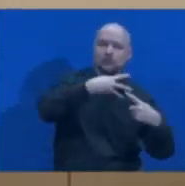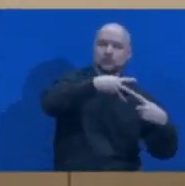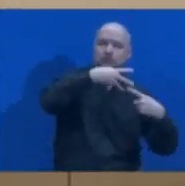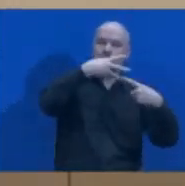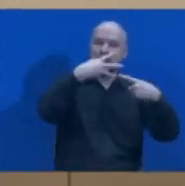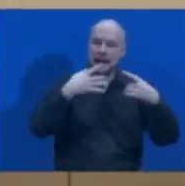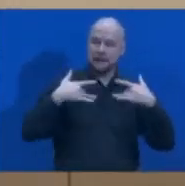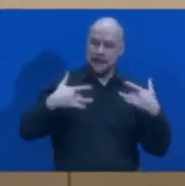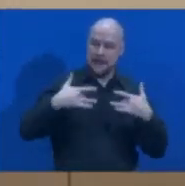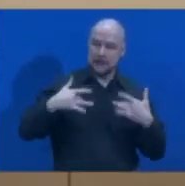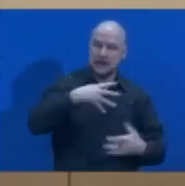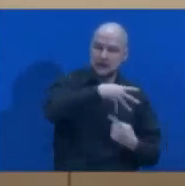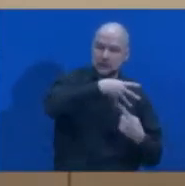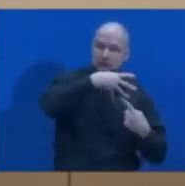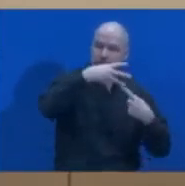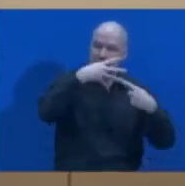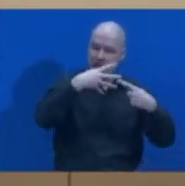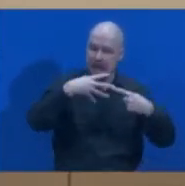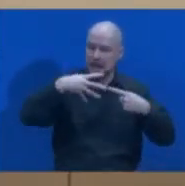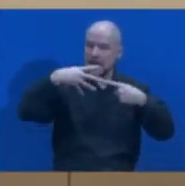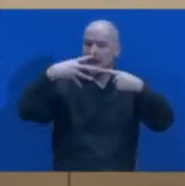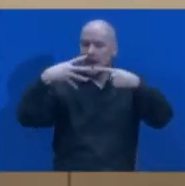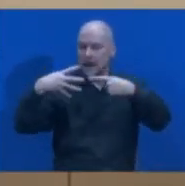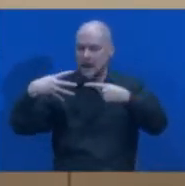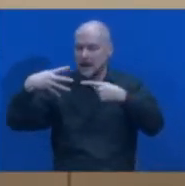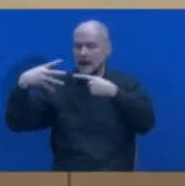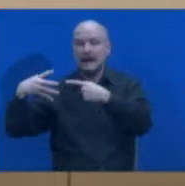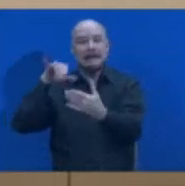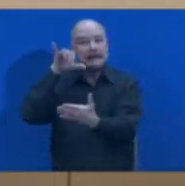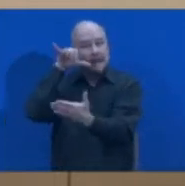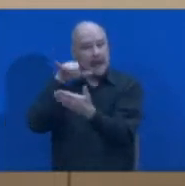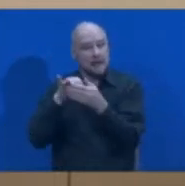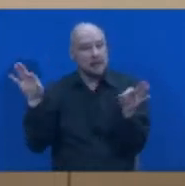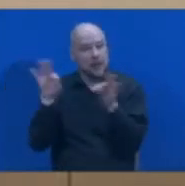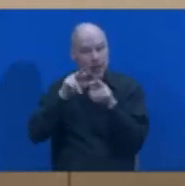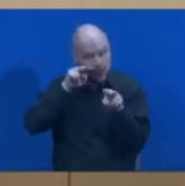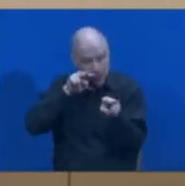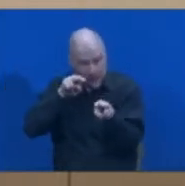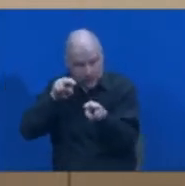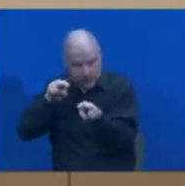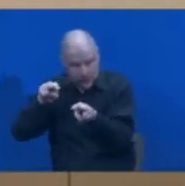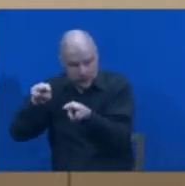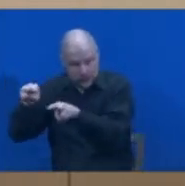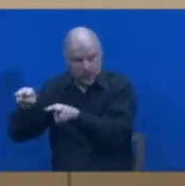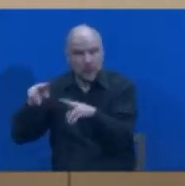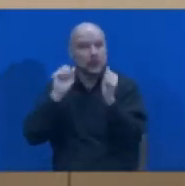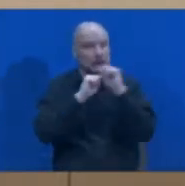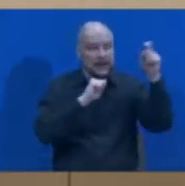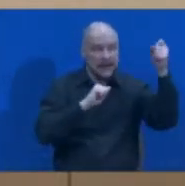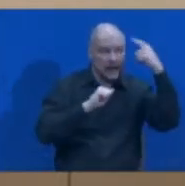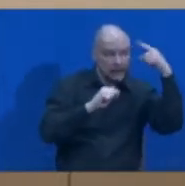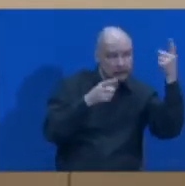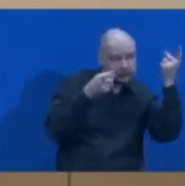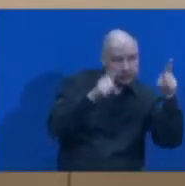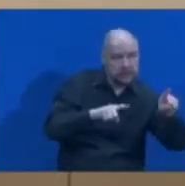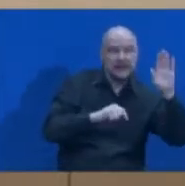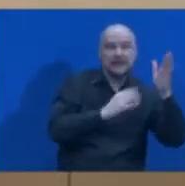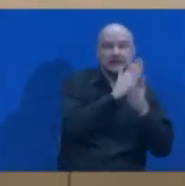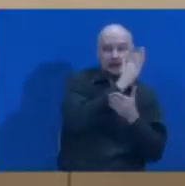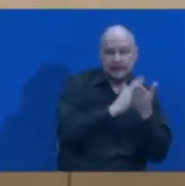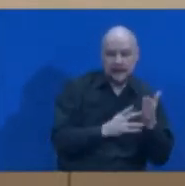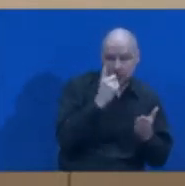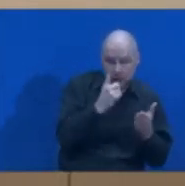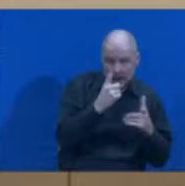think we are in a position at this point to move forward with the governor's phase 1 and pay